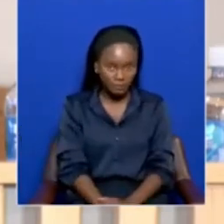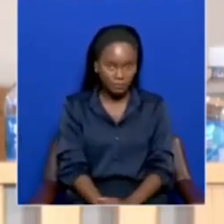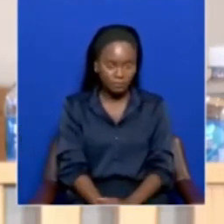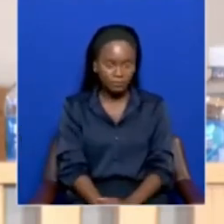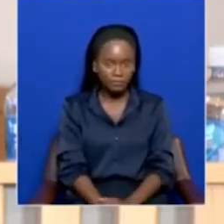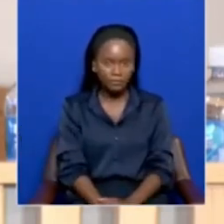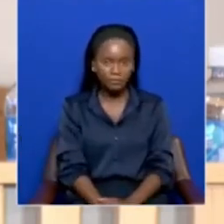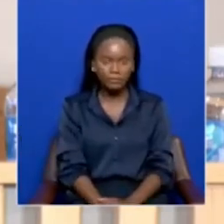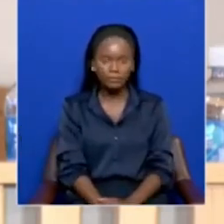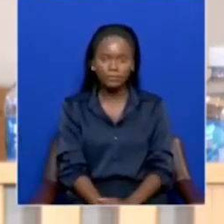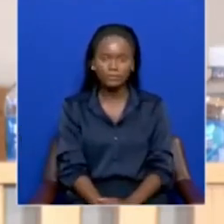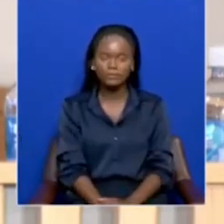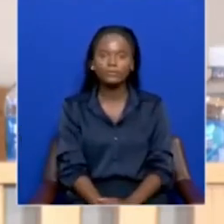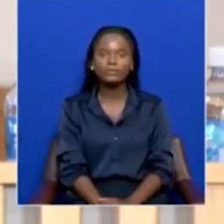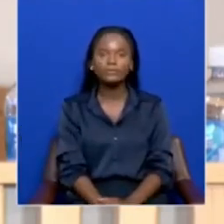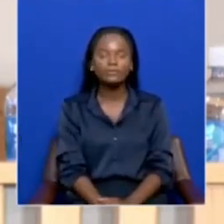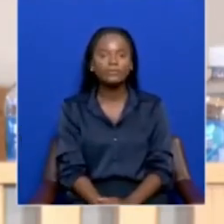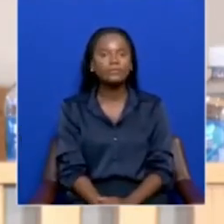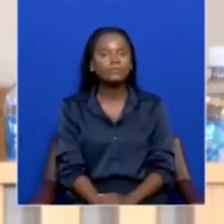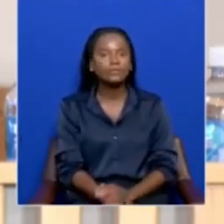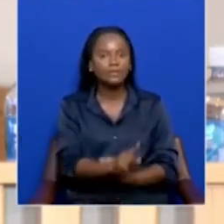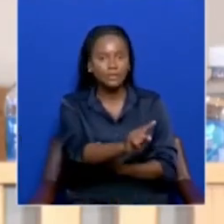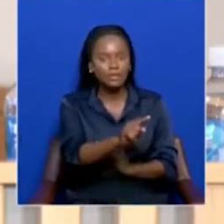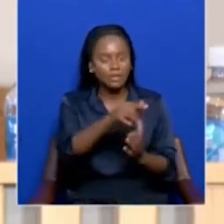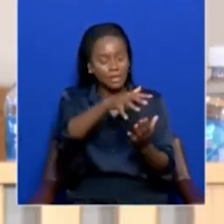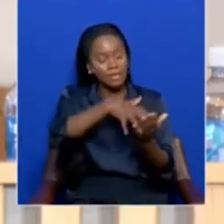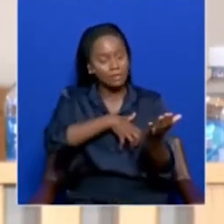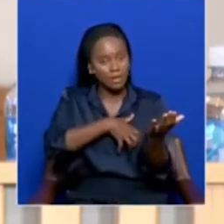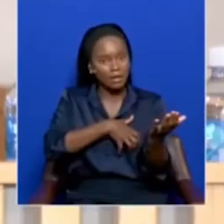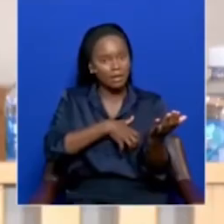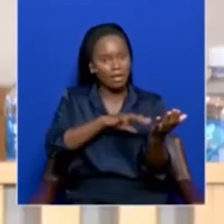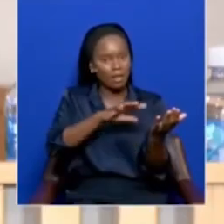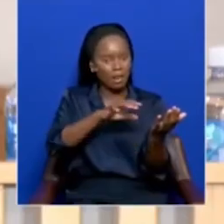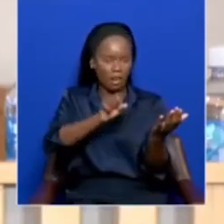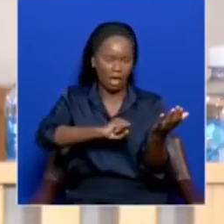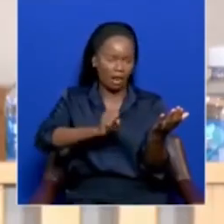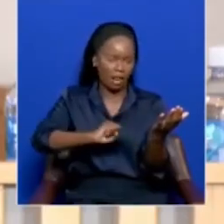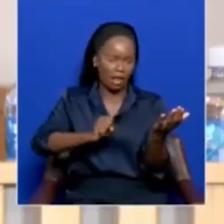the commissioners that you not